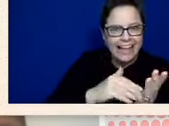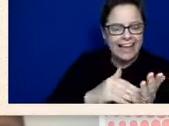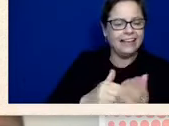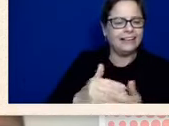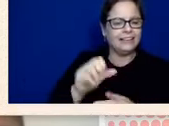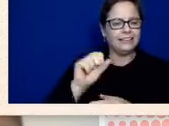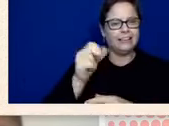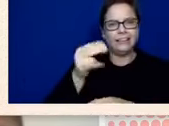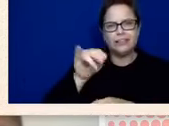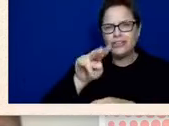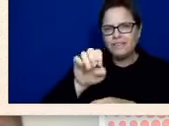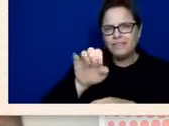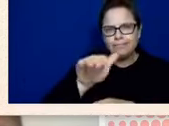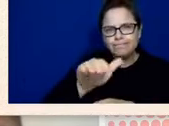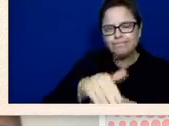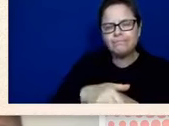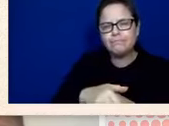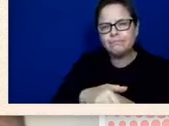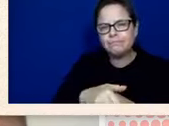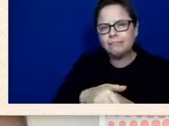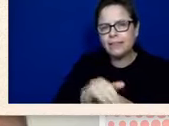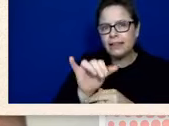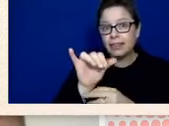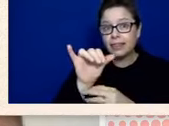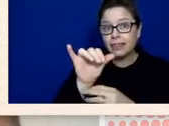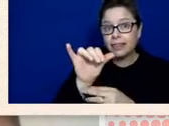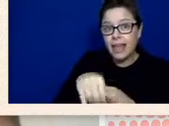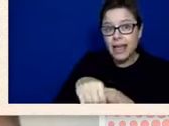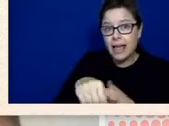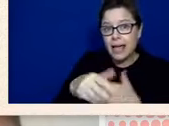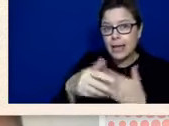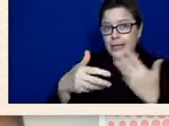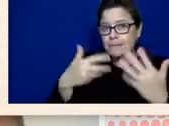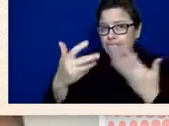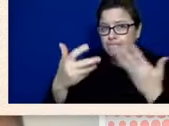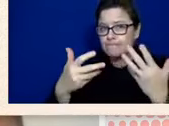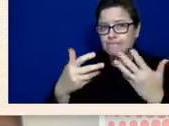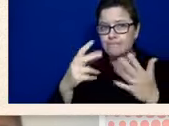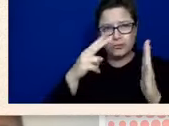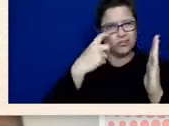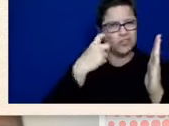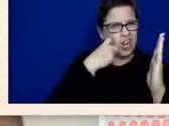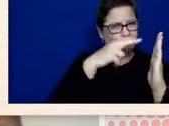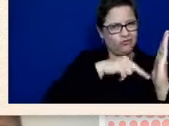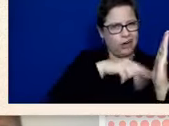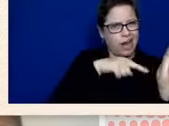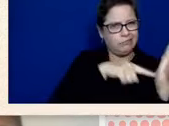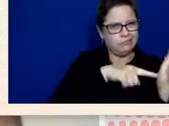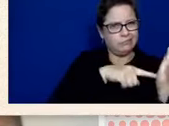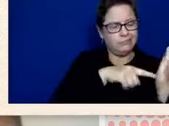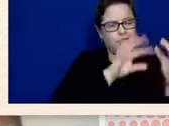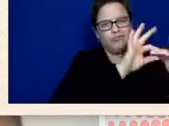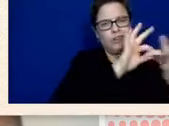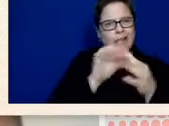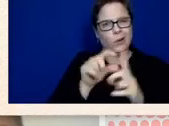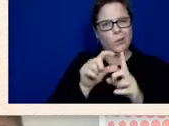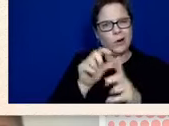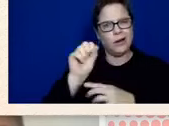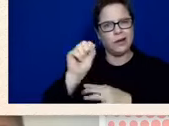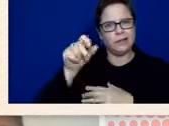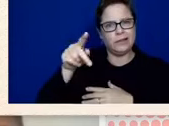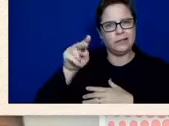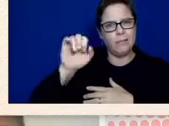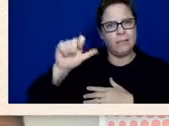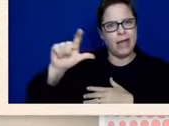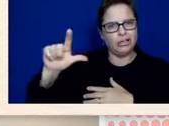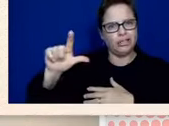Did that, what I mentioned about the whole term, did that